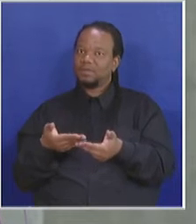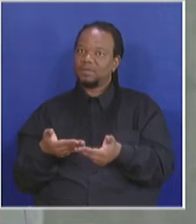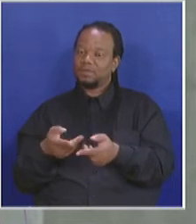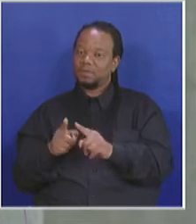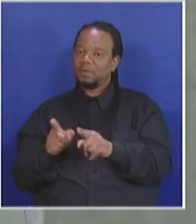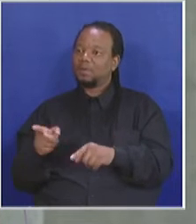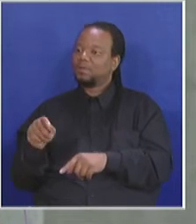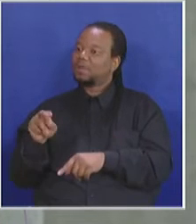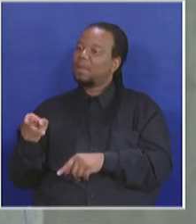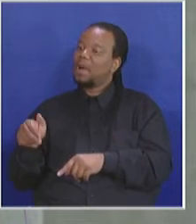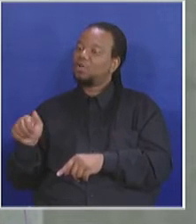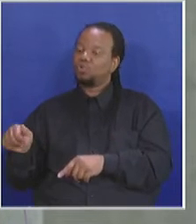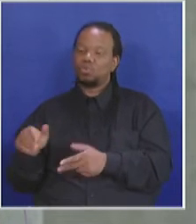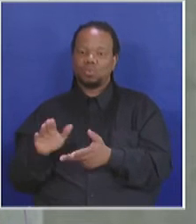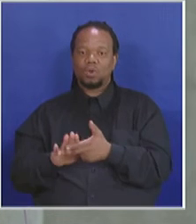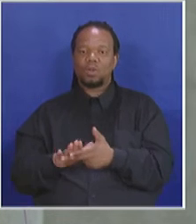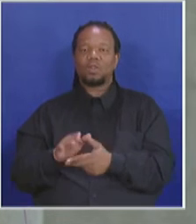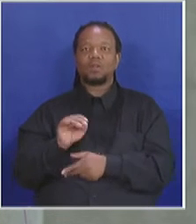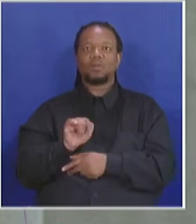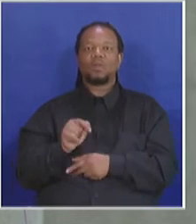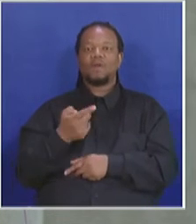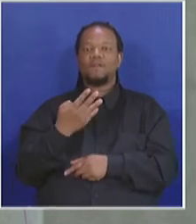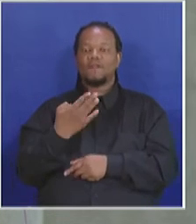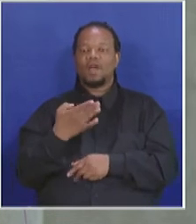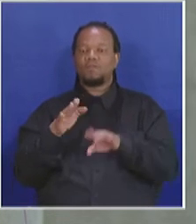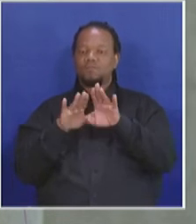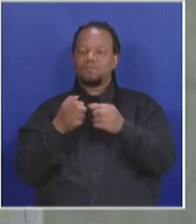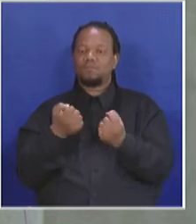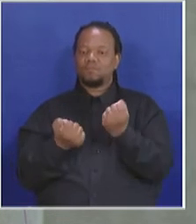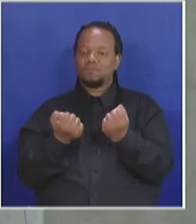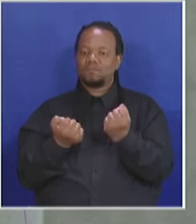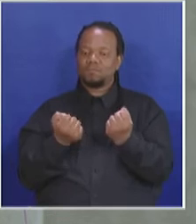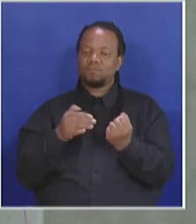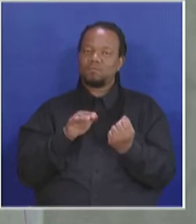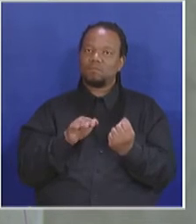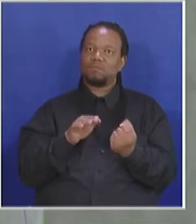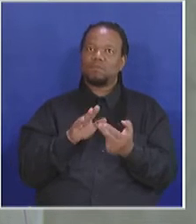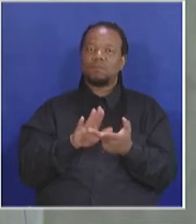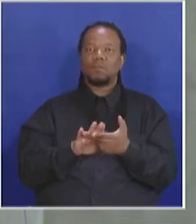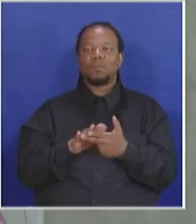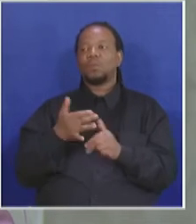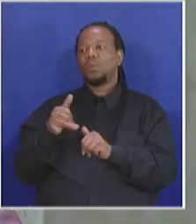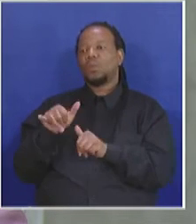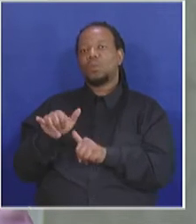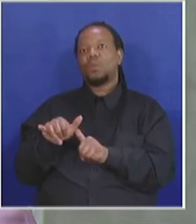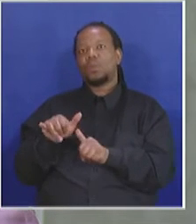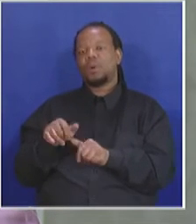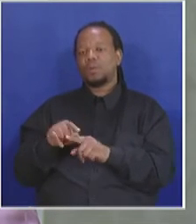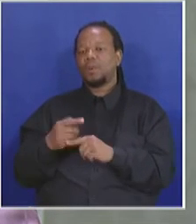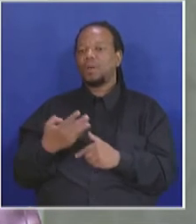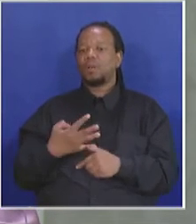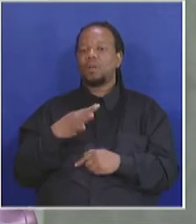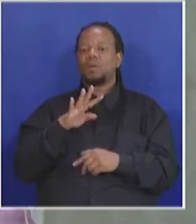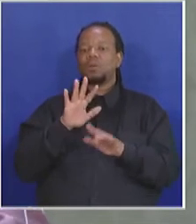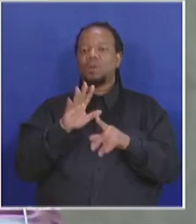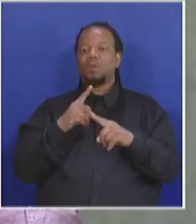Tabanchu Veterinary Clinic, 5 mobile and 5 prefab clinics. The Department of Agriculture was awaiting the 10 4x2 double caps to